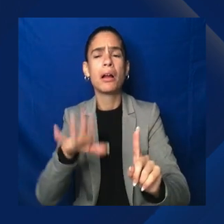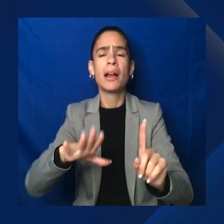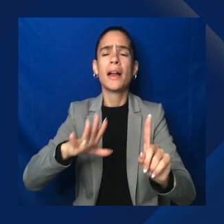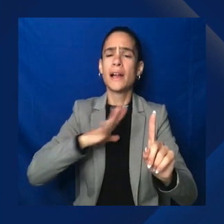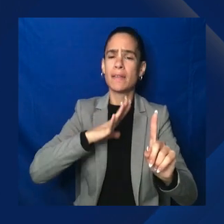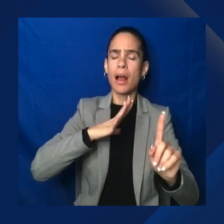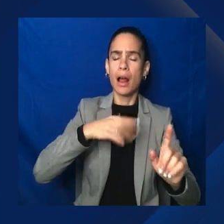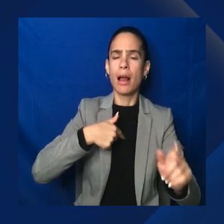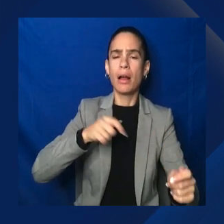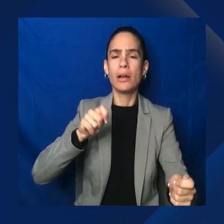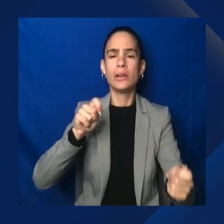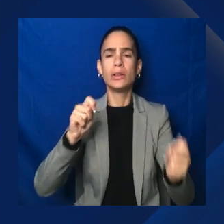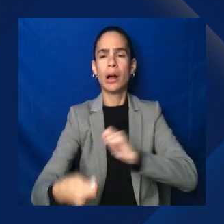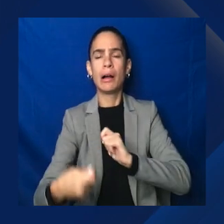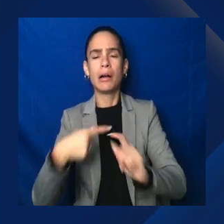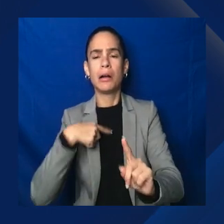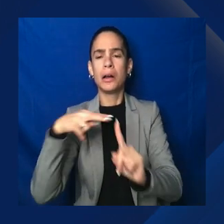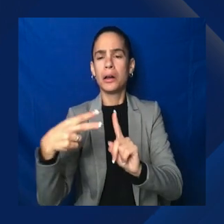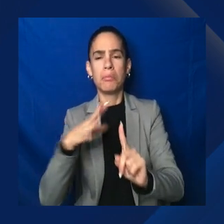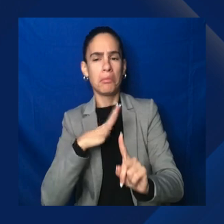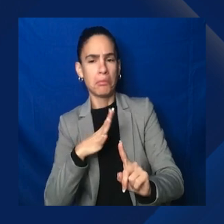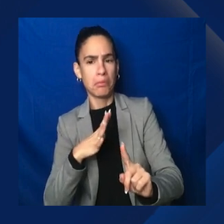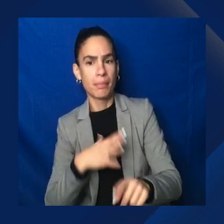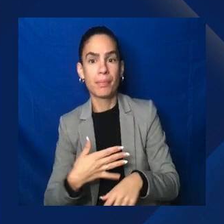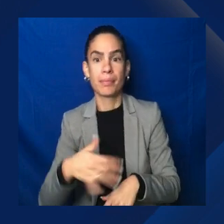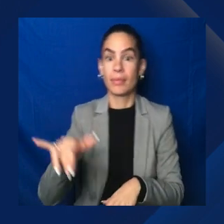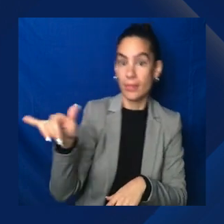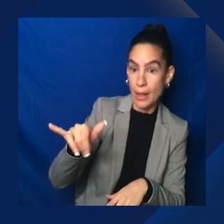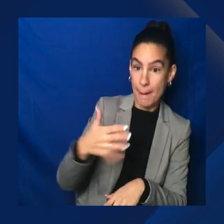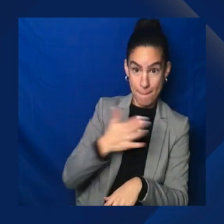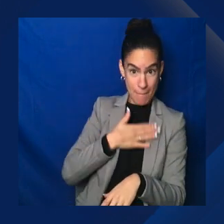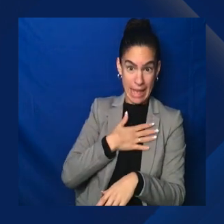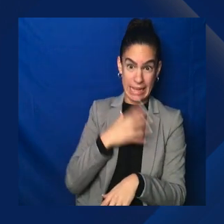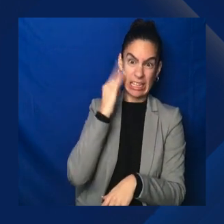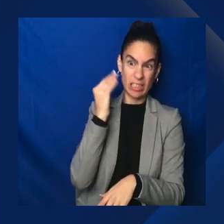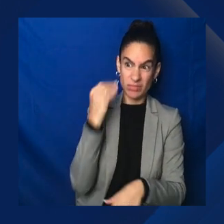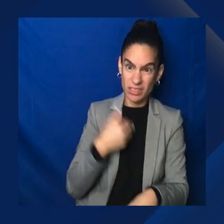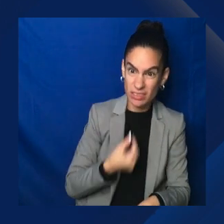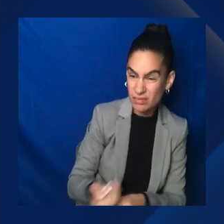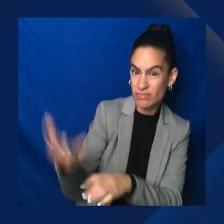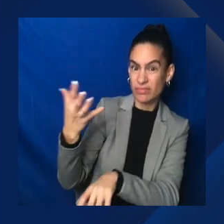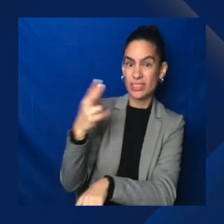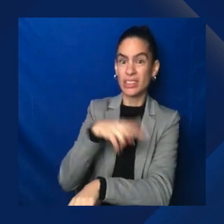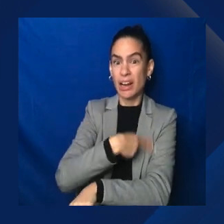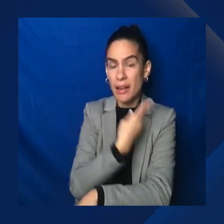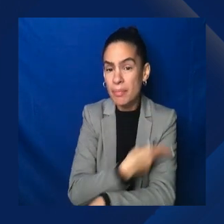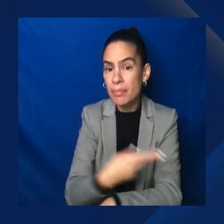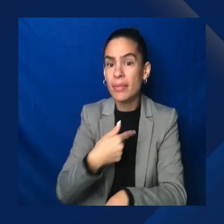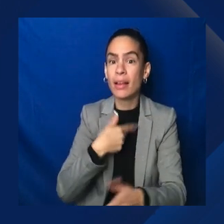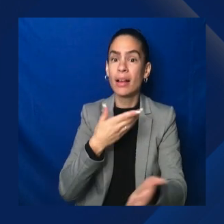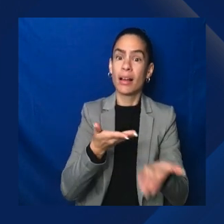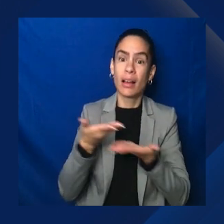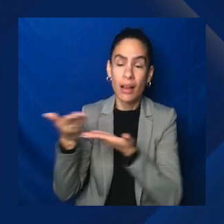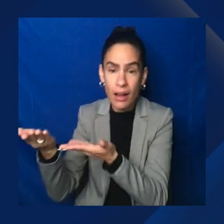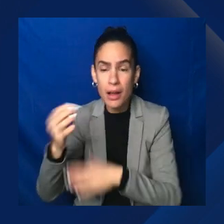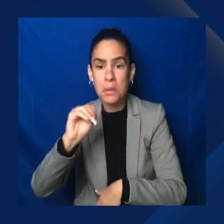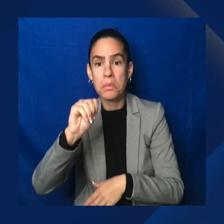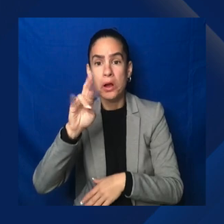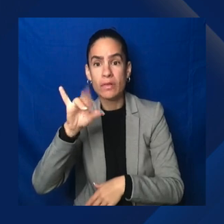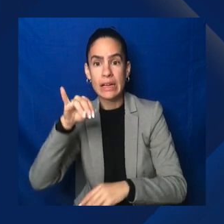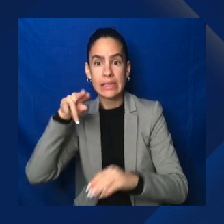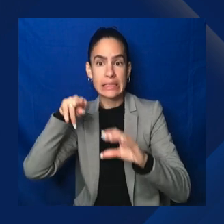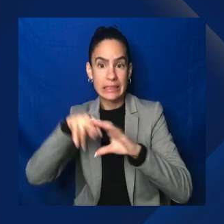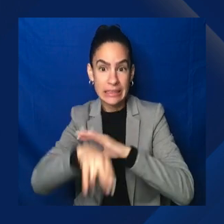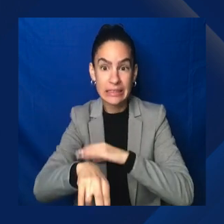my time in the hospital, they took me down for an MRI and learned that like 75% of my lungs had been impacted